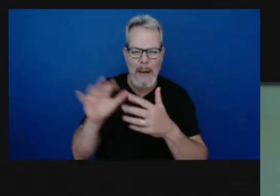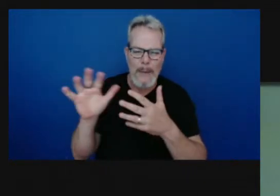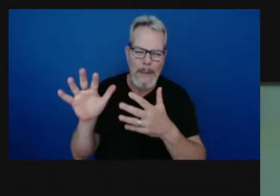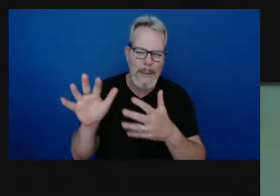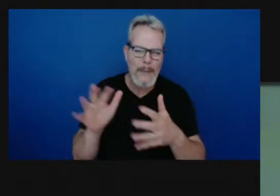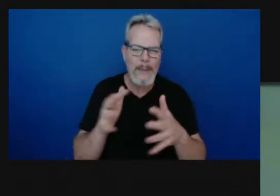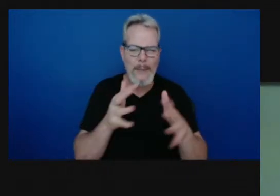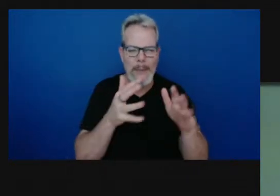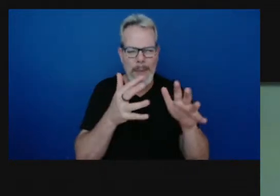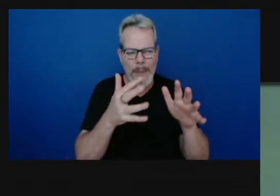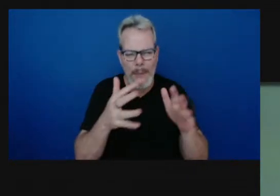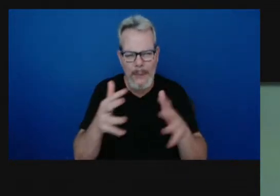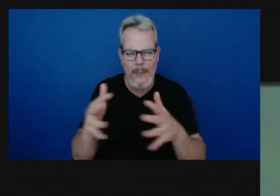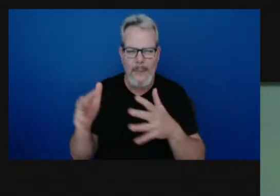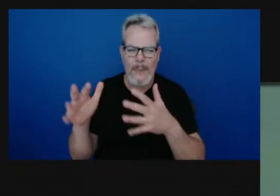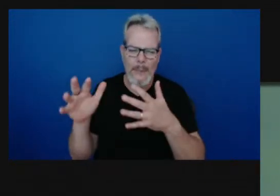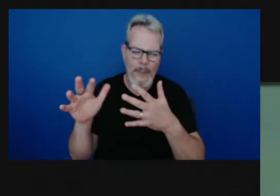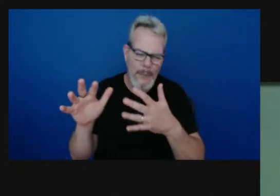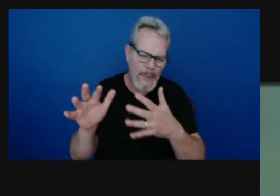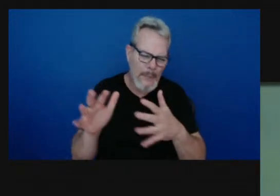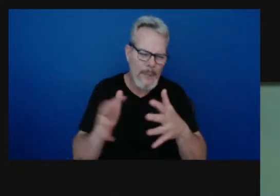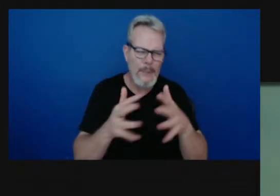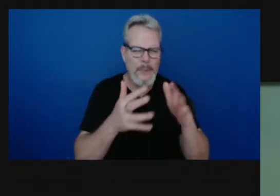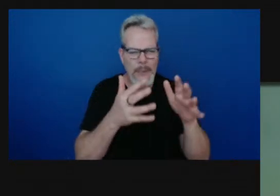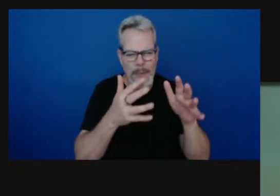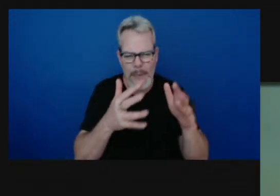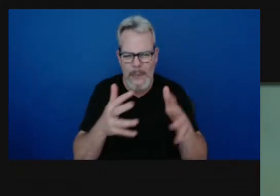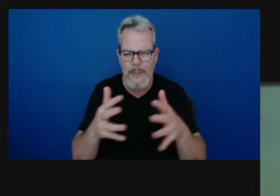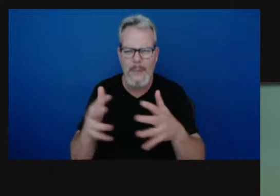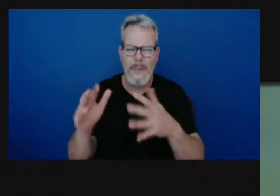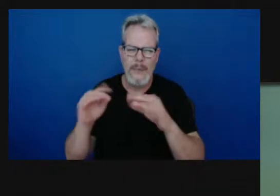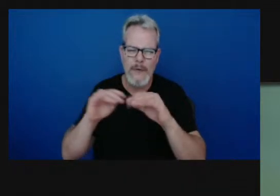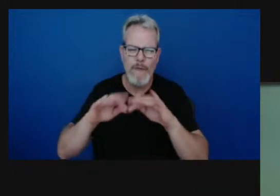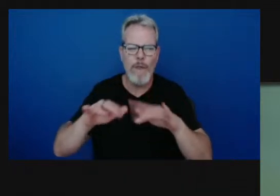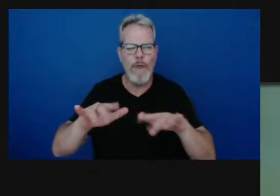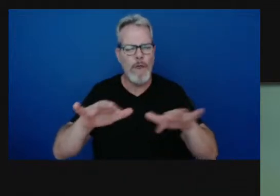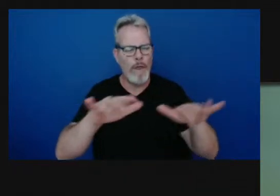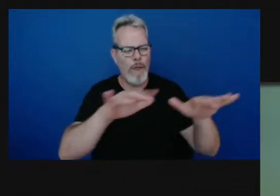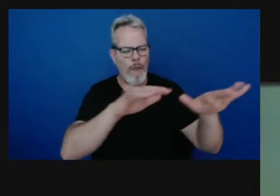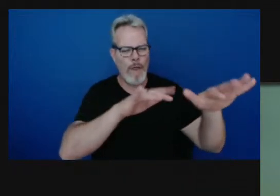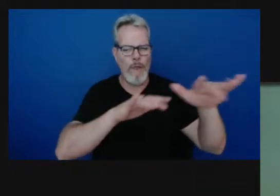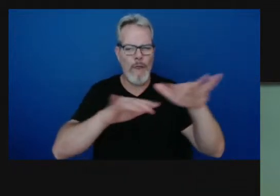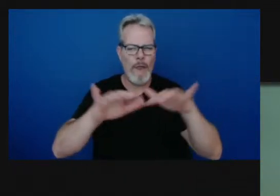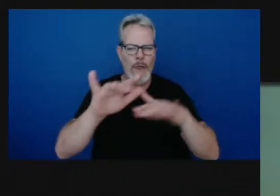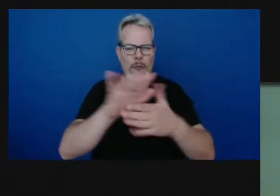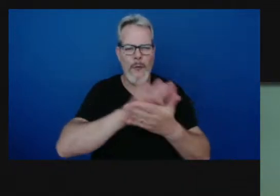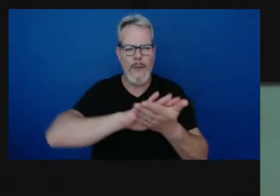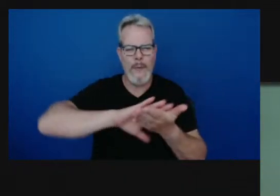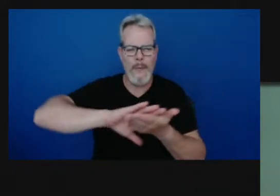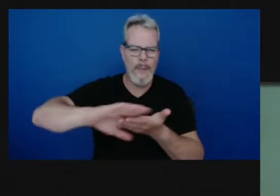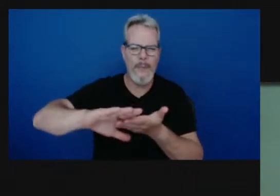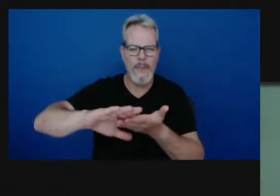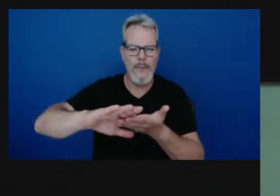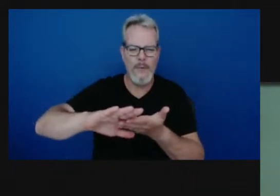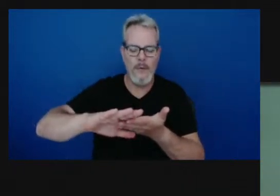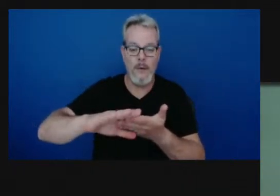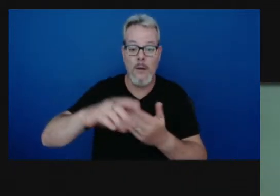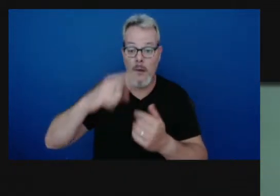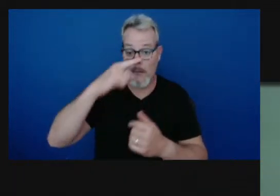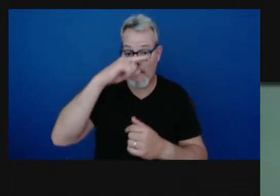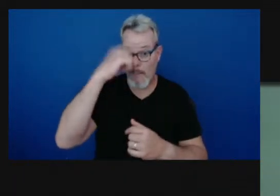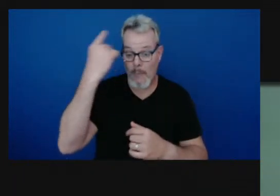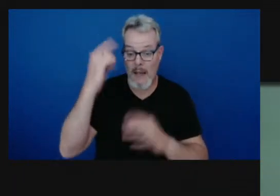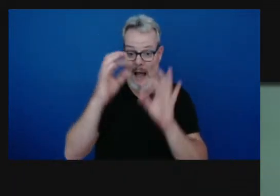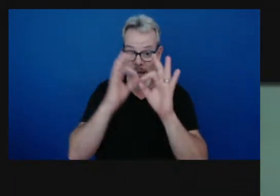and rain is blown across the area and has rapidly eroded the ash away. The black dots and